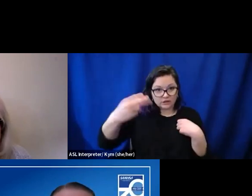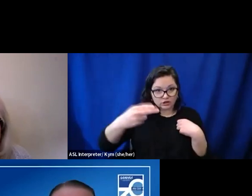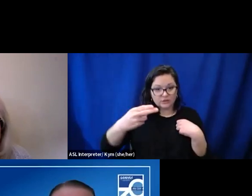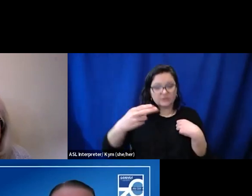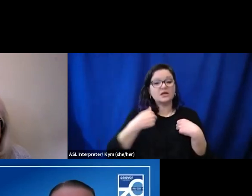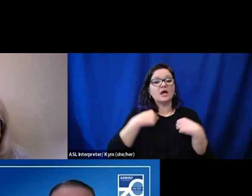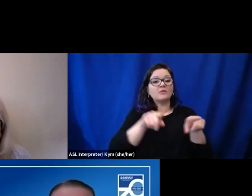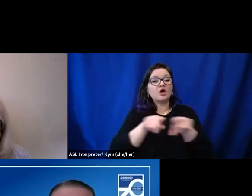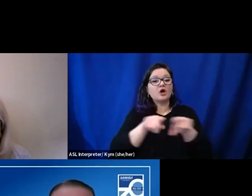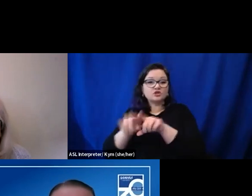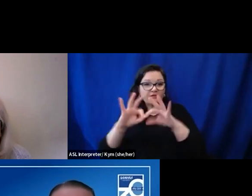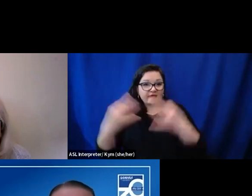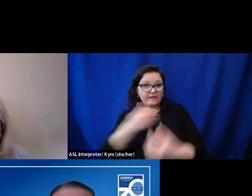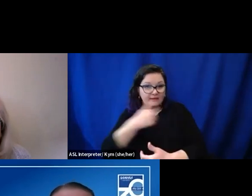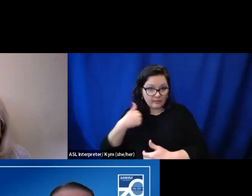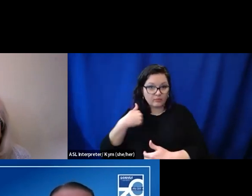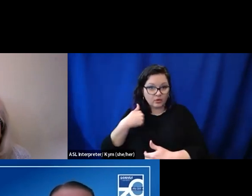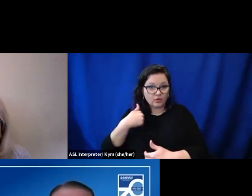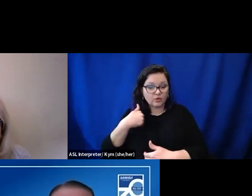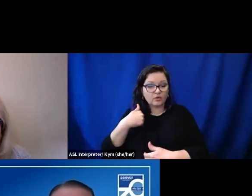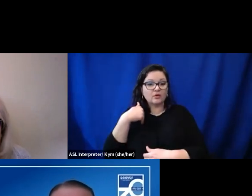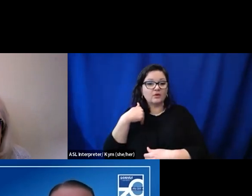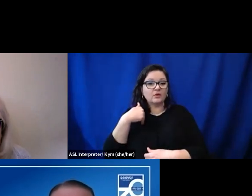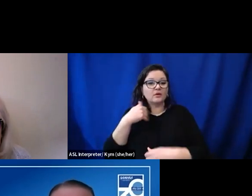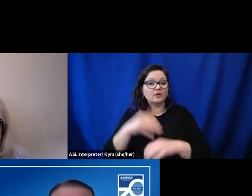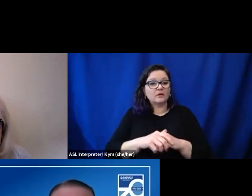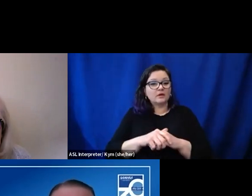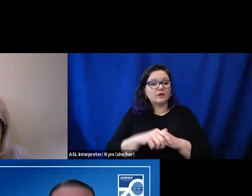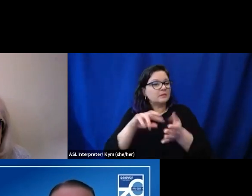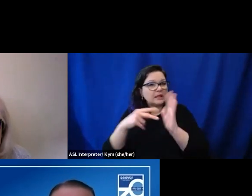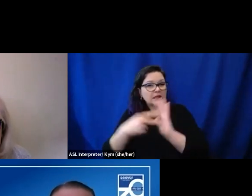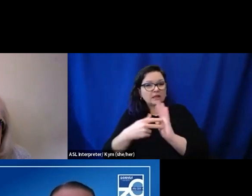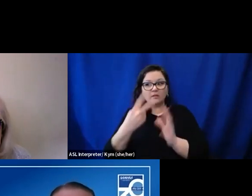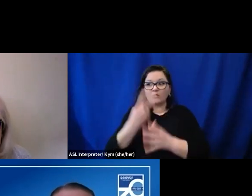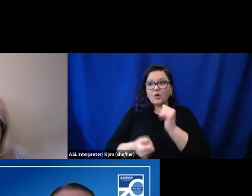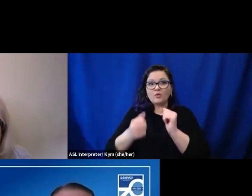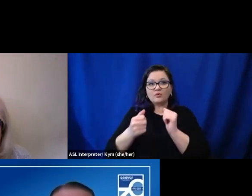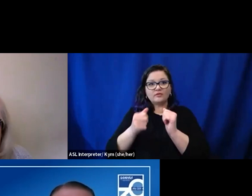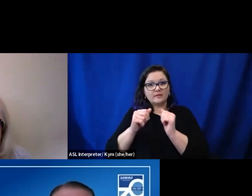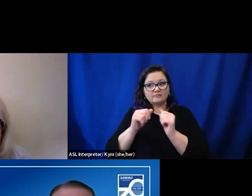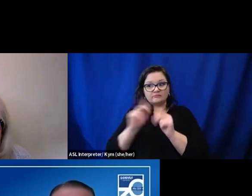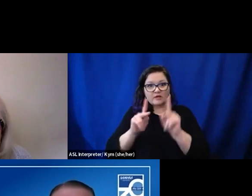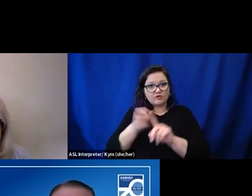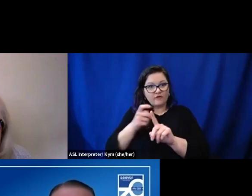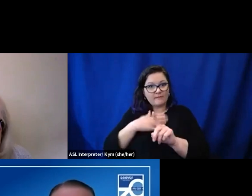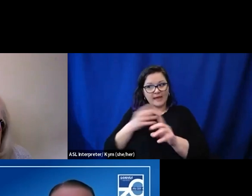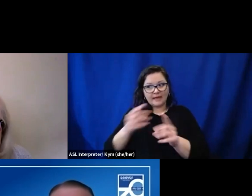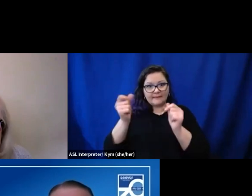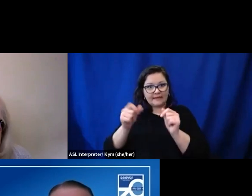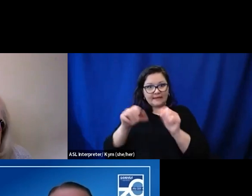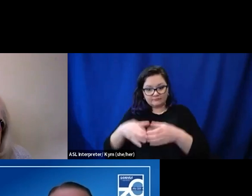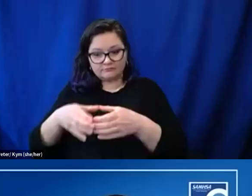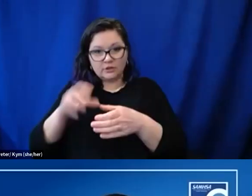also a family member in that I have both members of my immediate nuclear family who